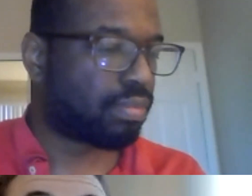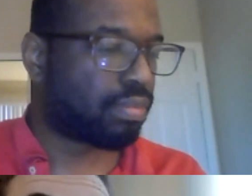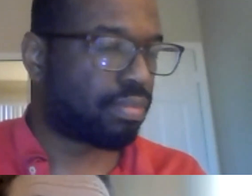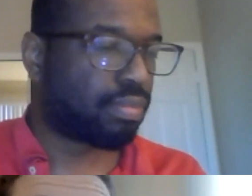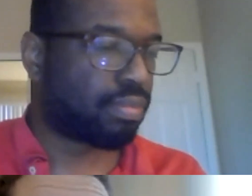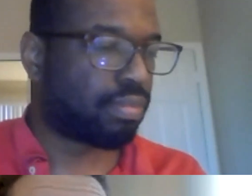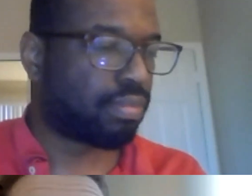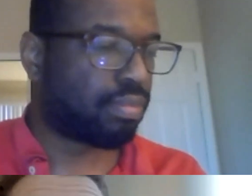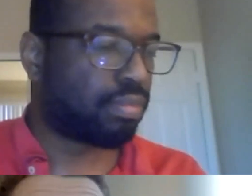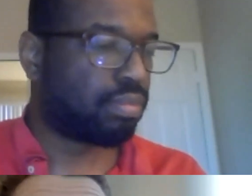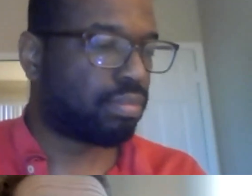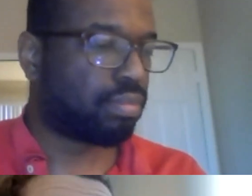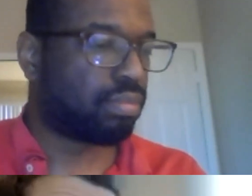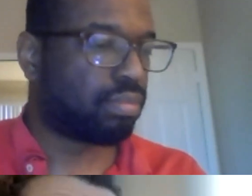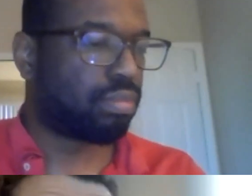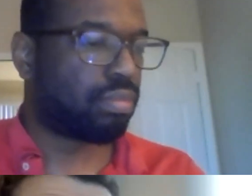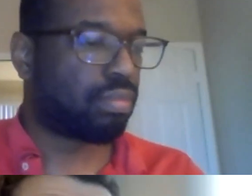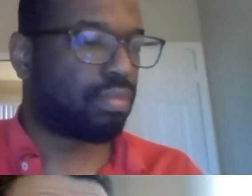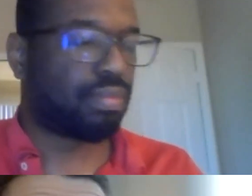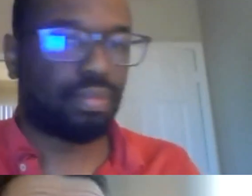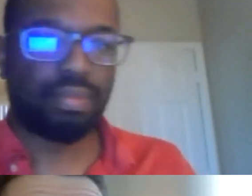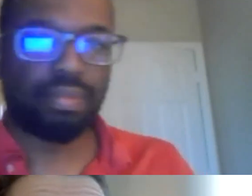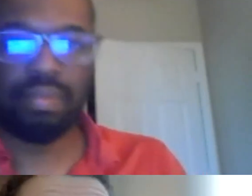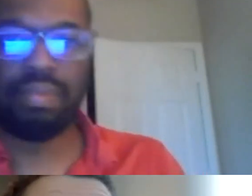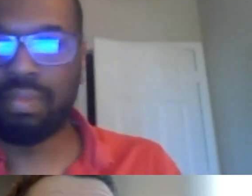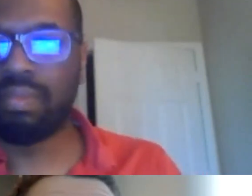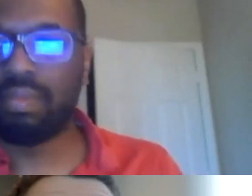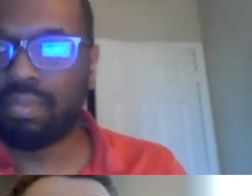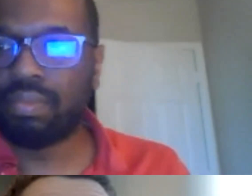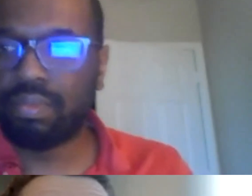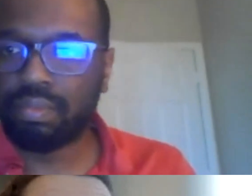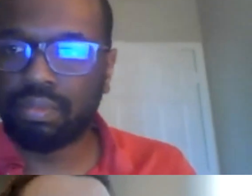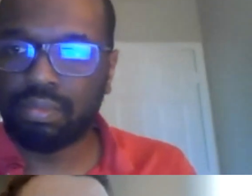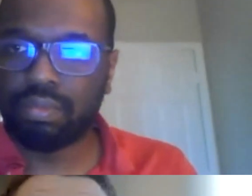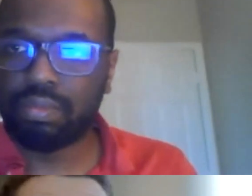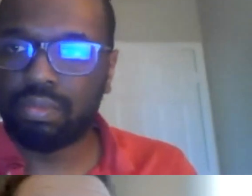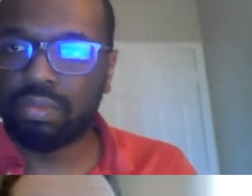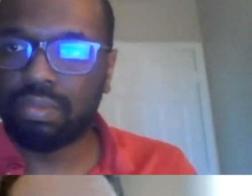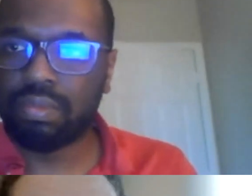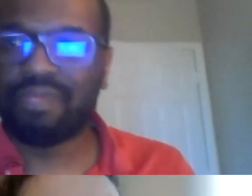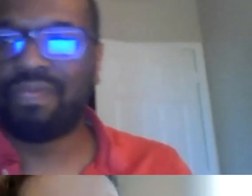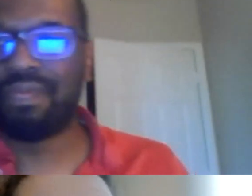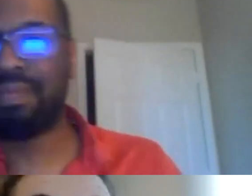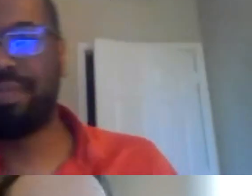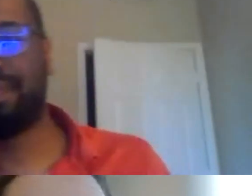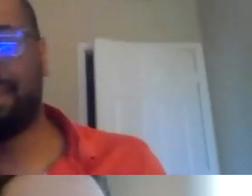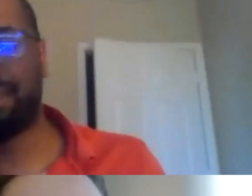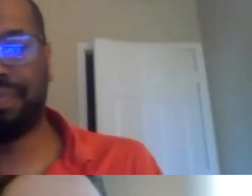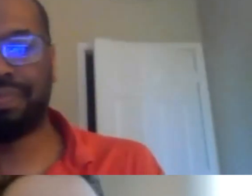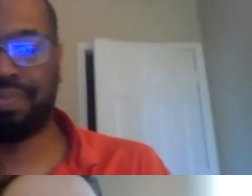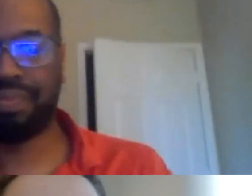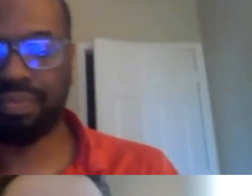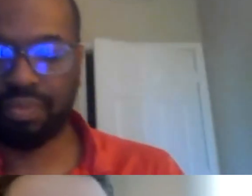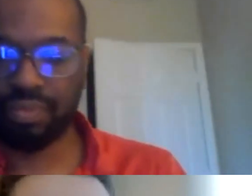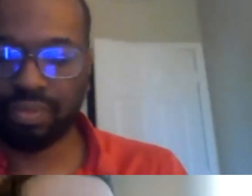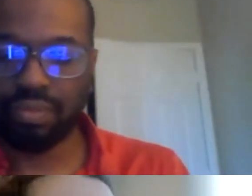particular plan for housing for people with disabilities. And so that's just one of many examples. And I